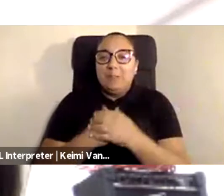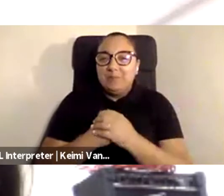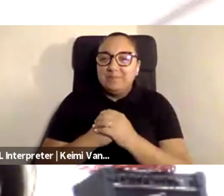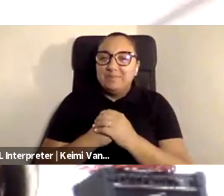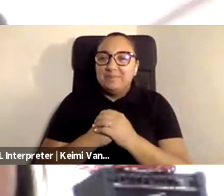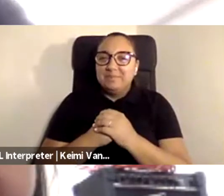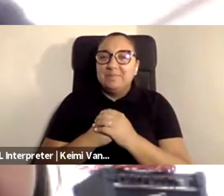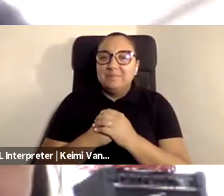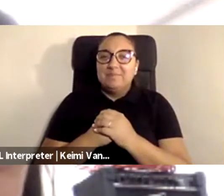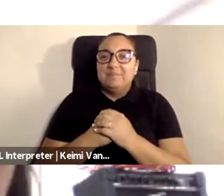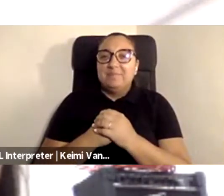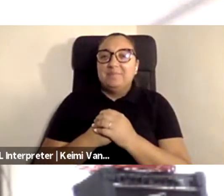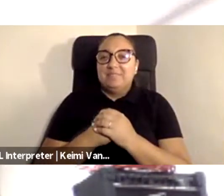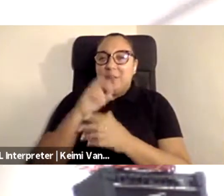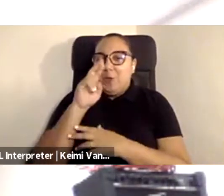going to pause.